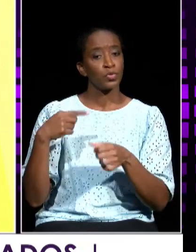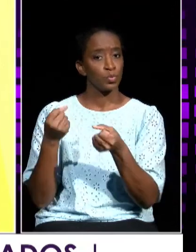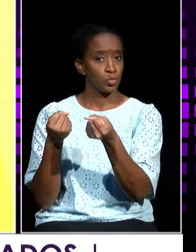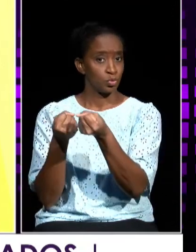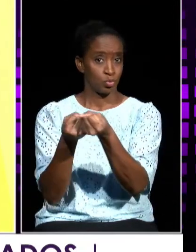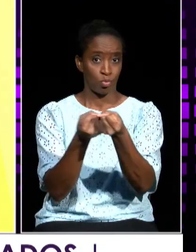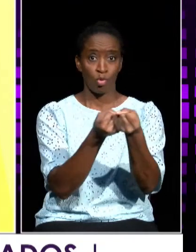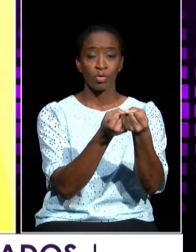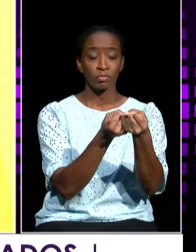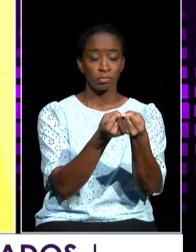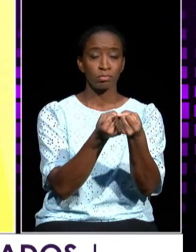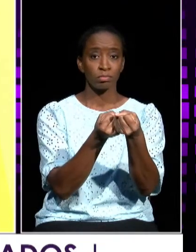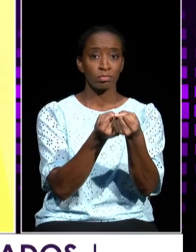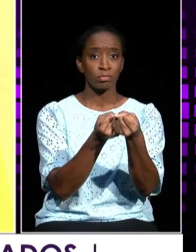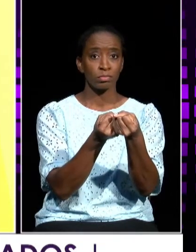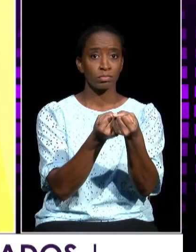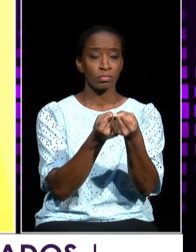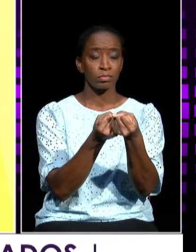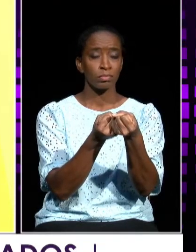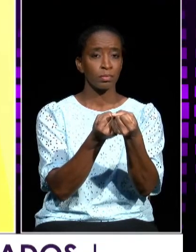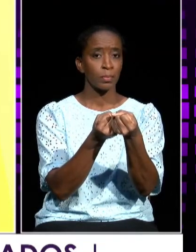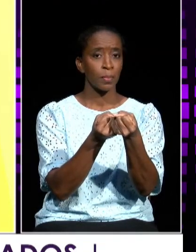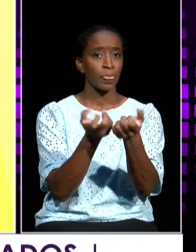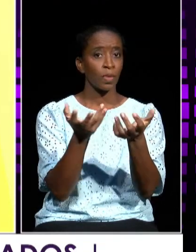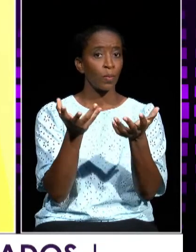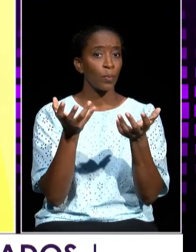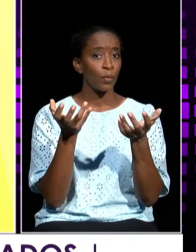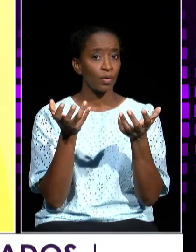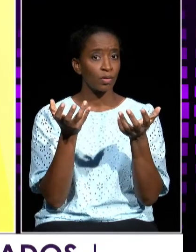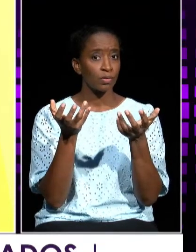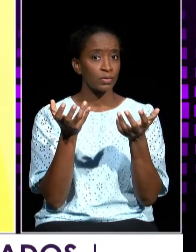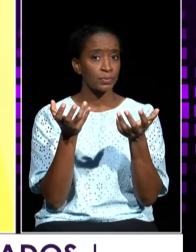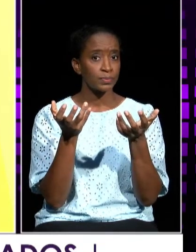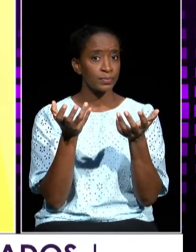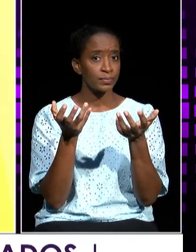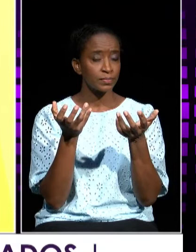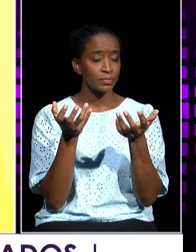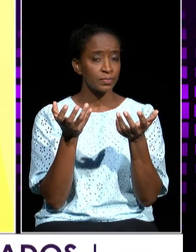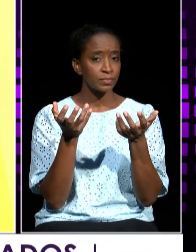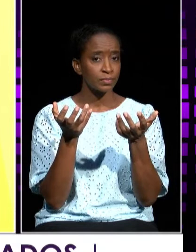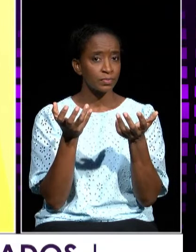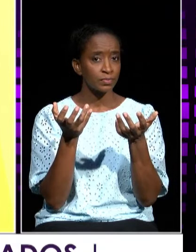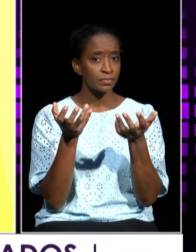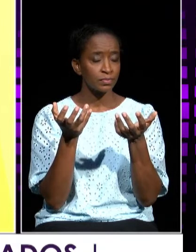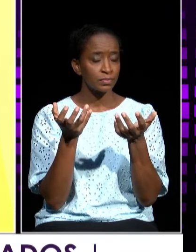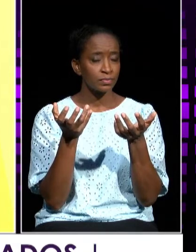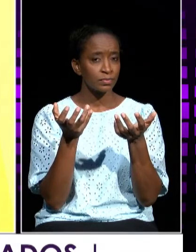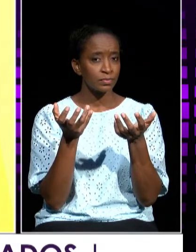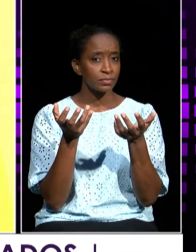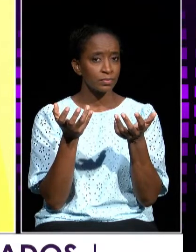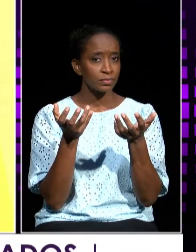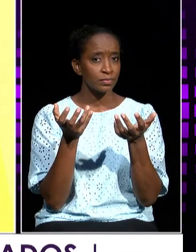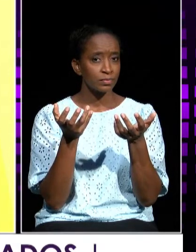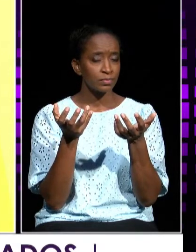that at the end of the day, that when we go to that bank of youth